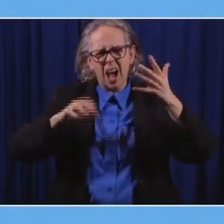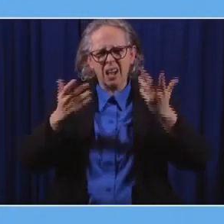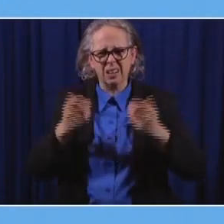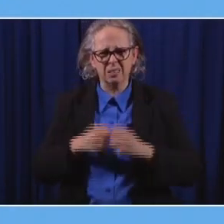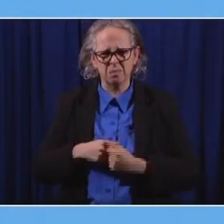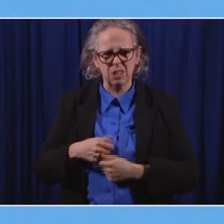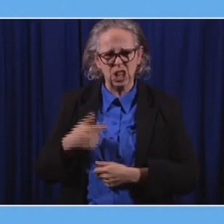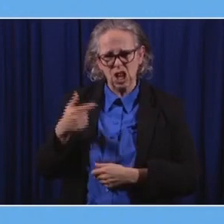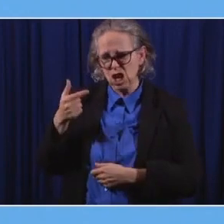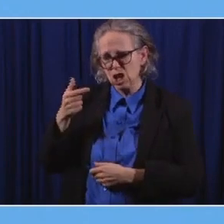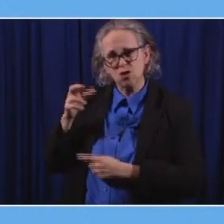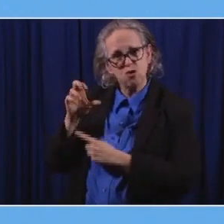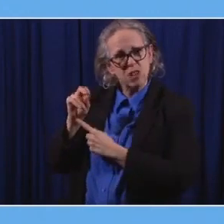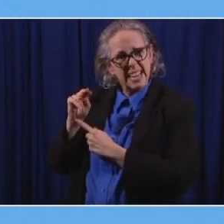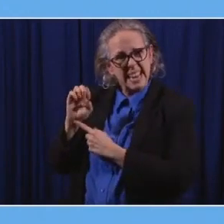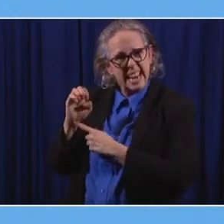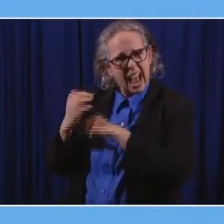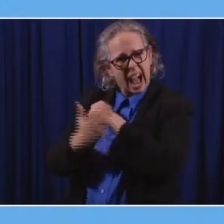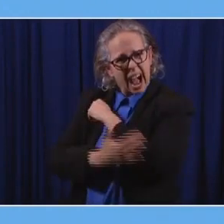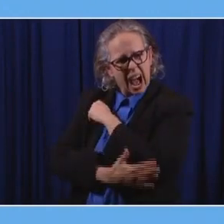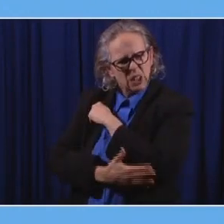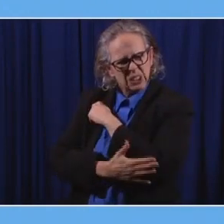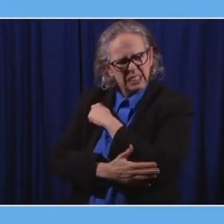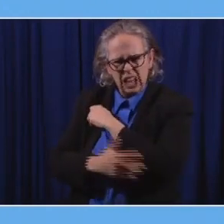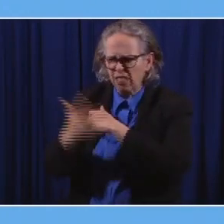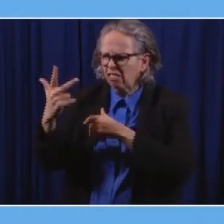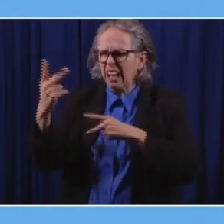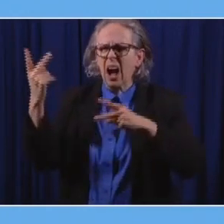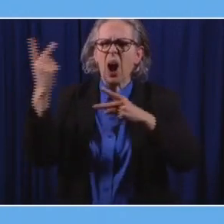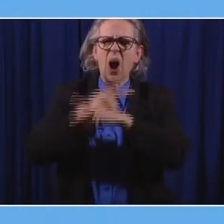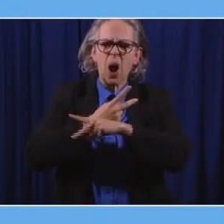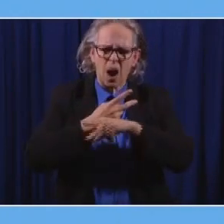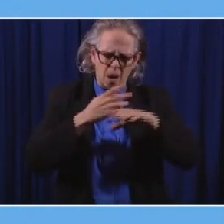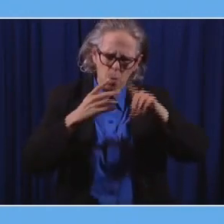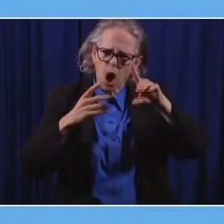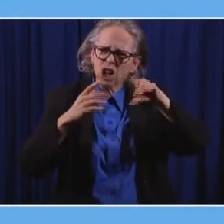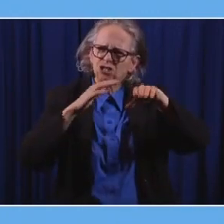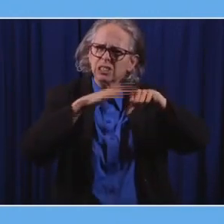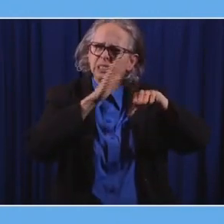incidence. So we're seeing this in mid-sized counties. We're seeing it in small counties.